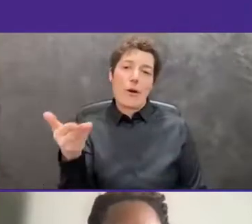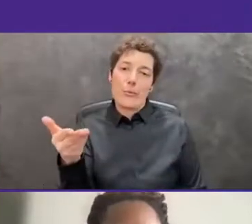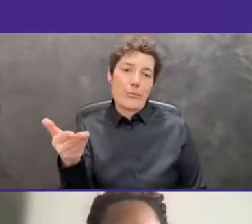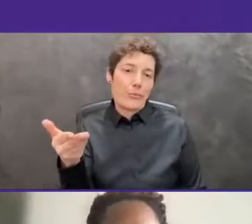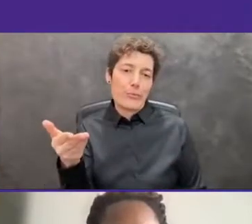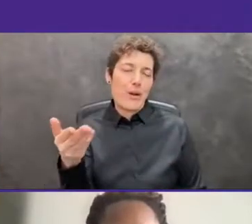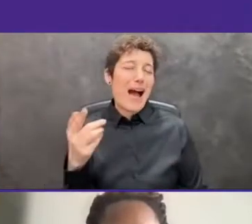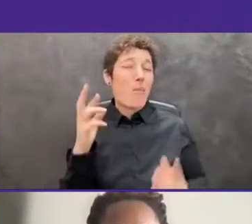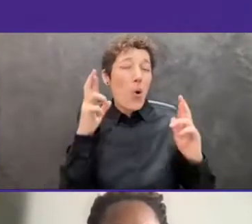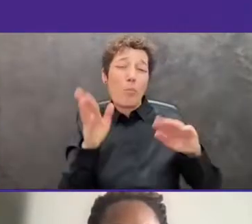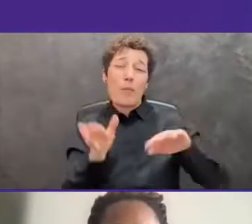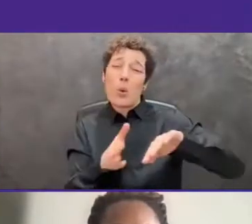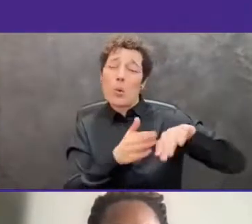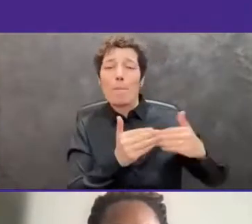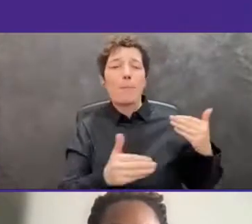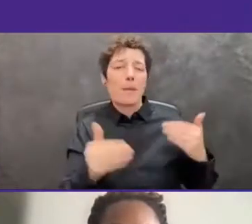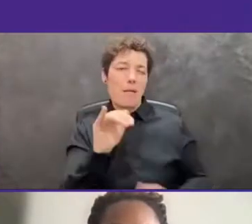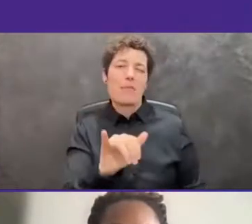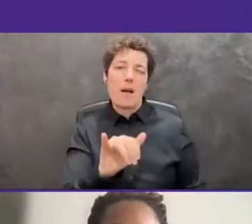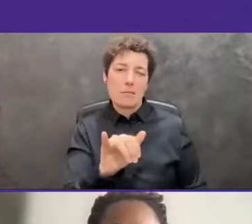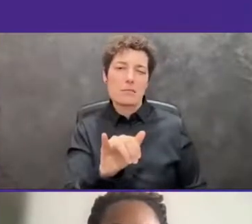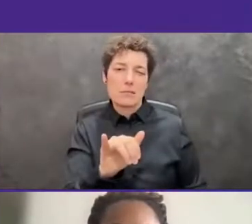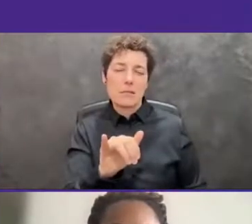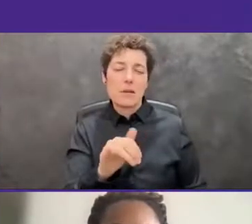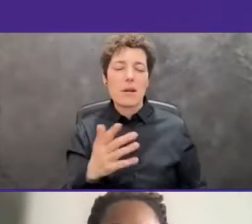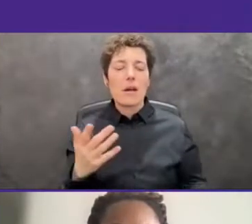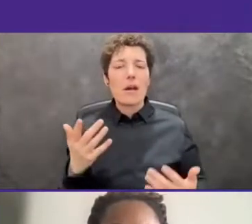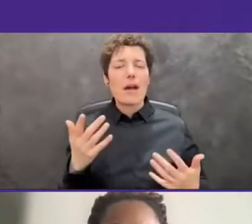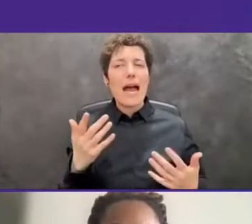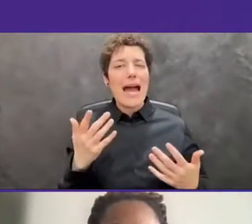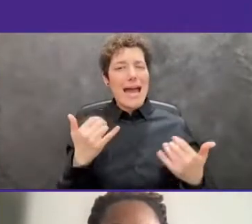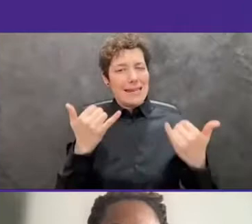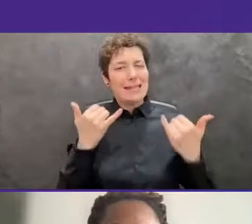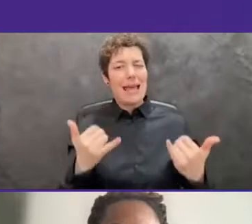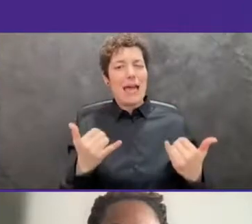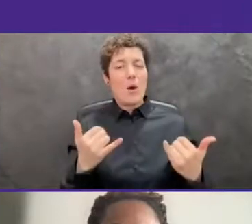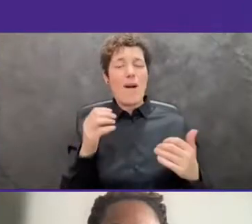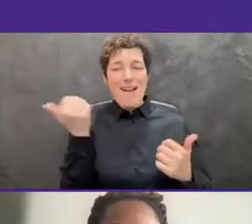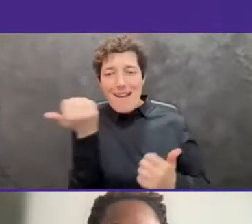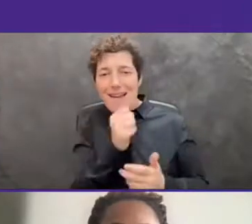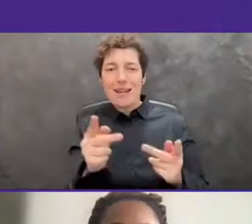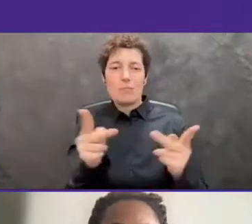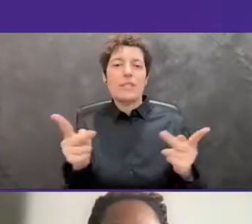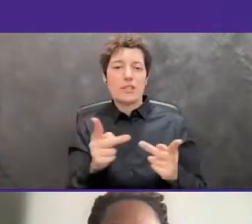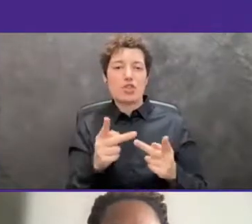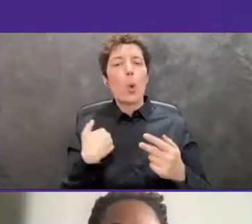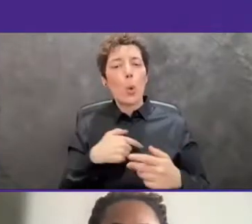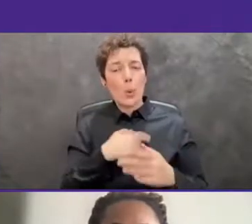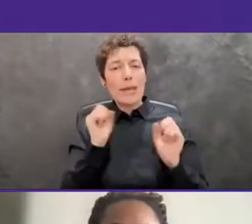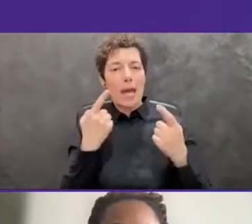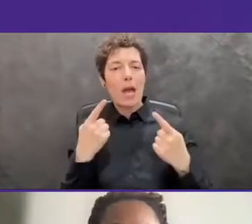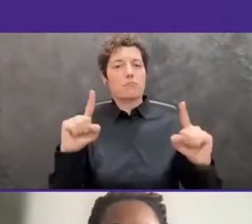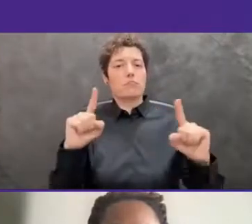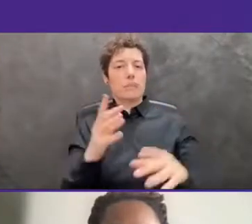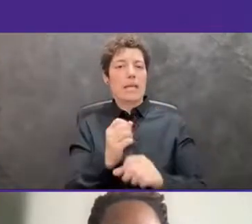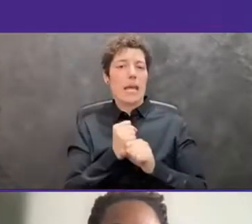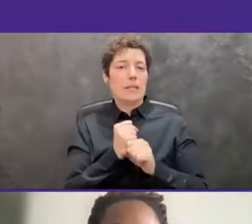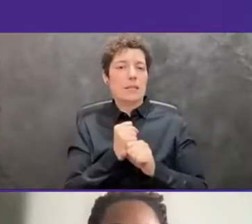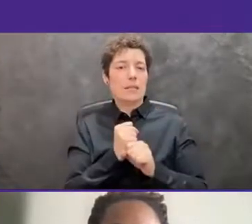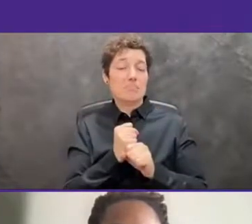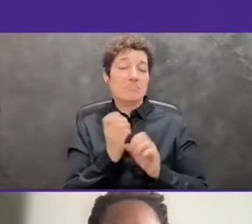the fact that there is no position that should be out of our reach. And I'll leave it at that.